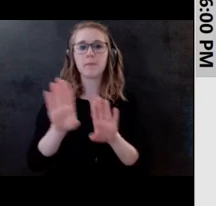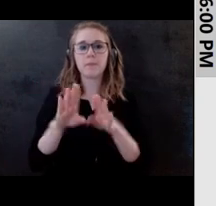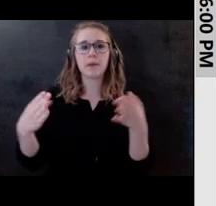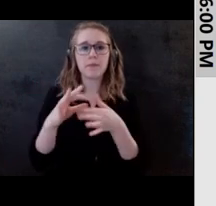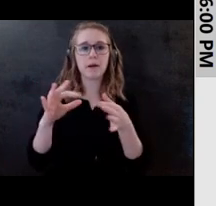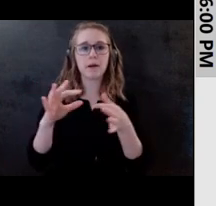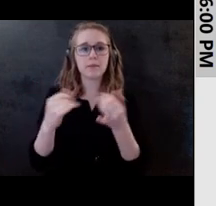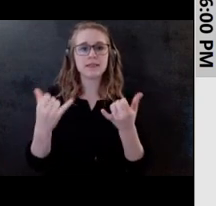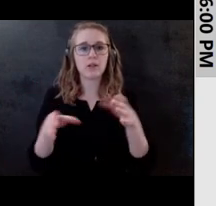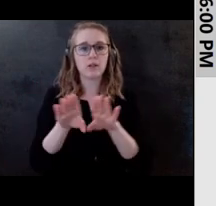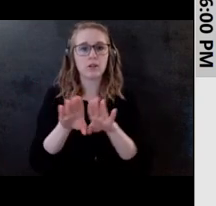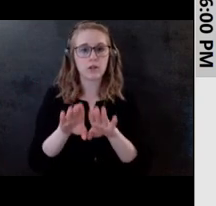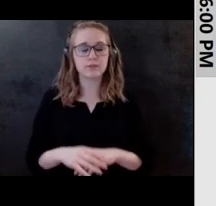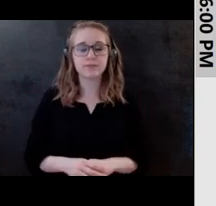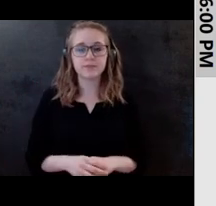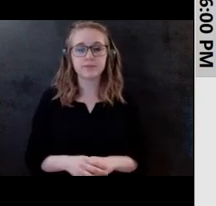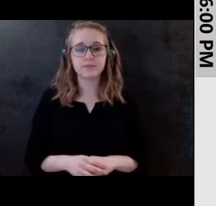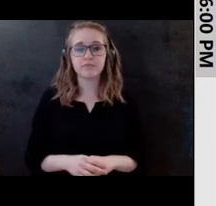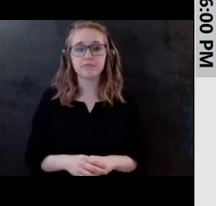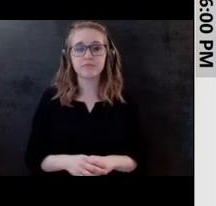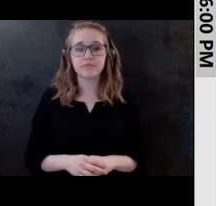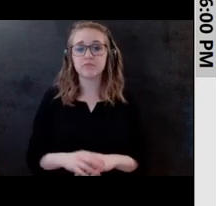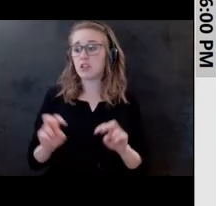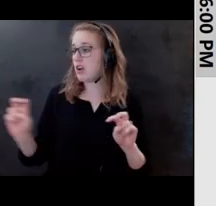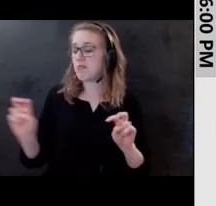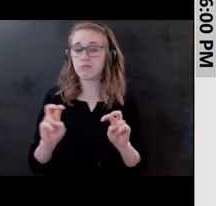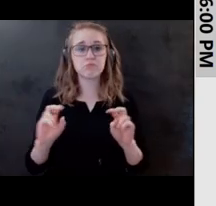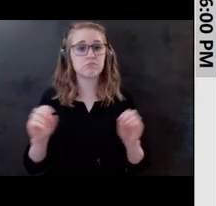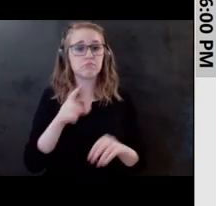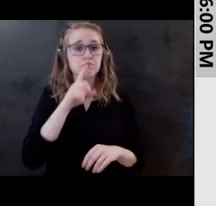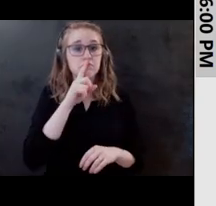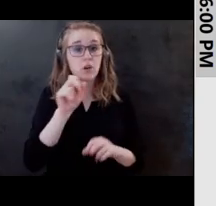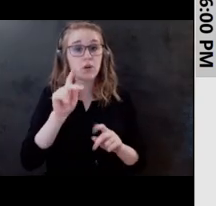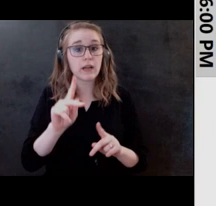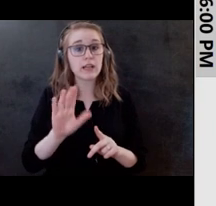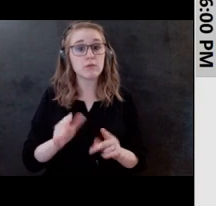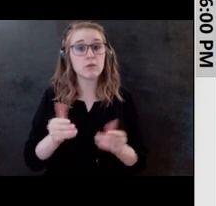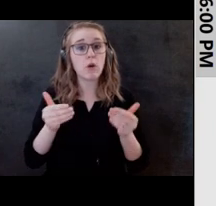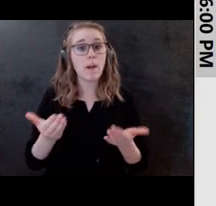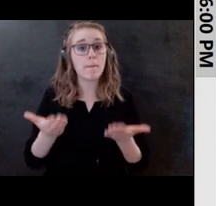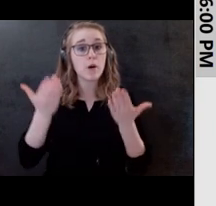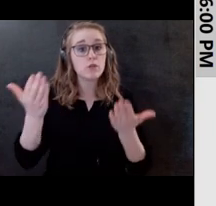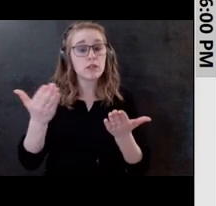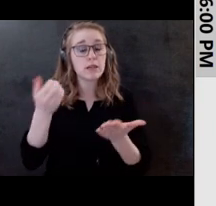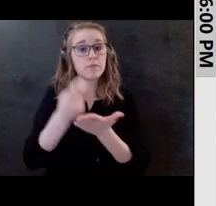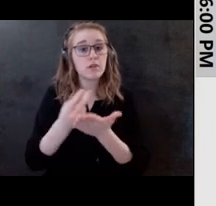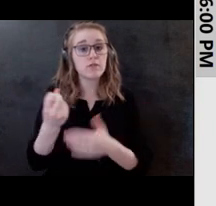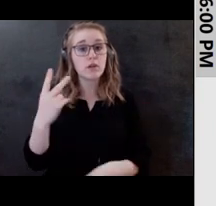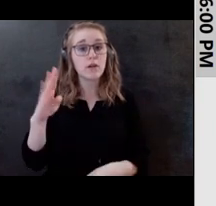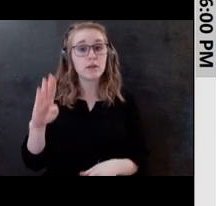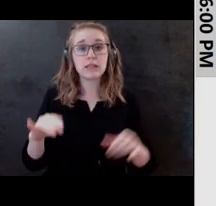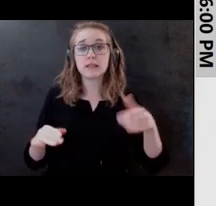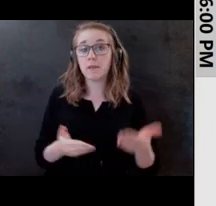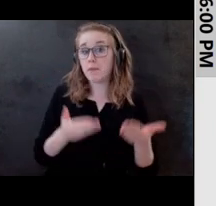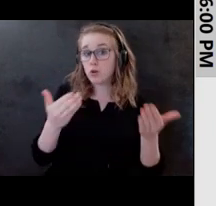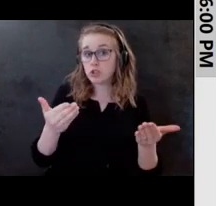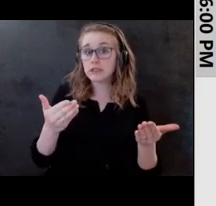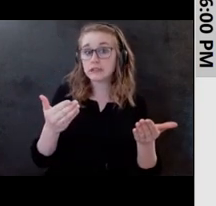now closed. Hearing nothing else from my colleagues, may I have a motion to approve 12B? So move. I heard a motion